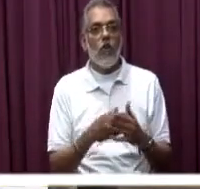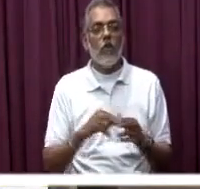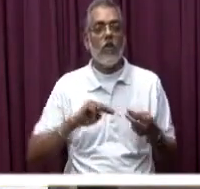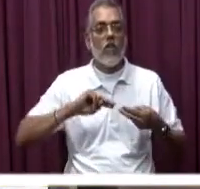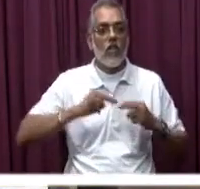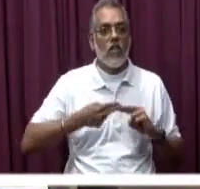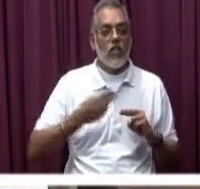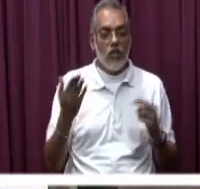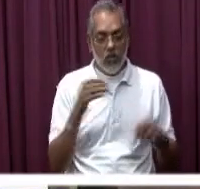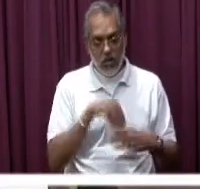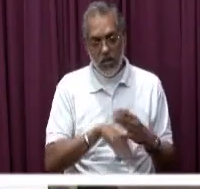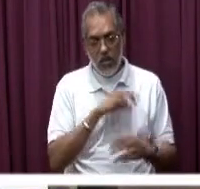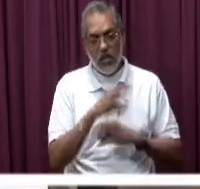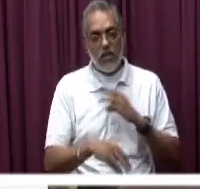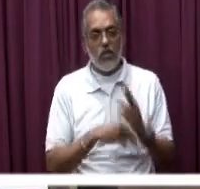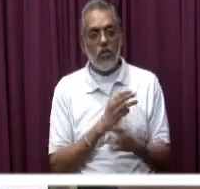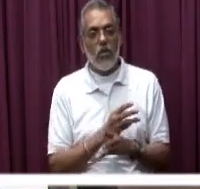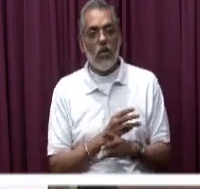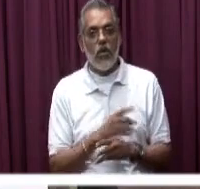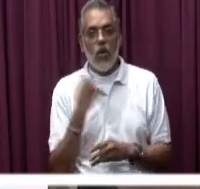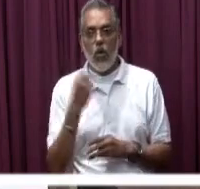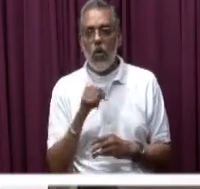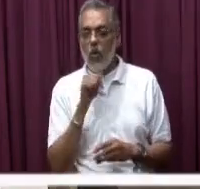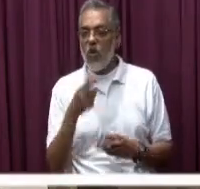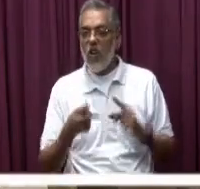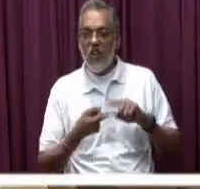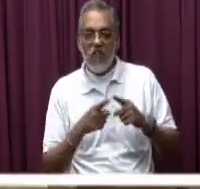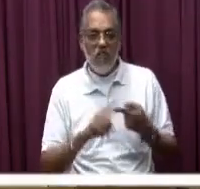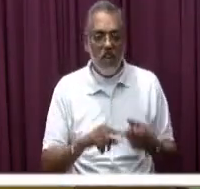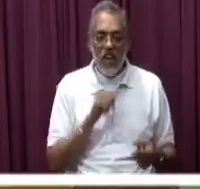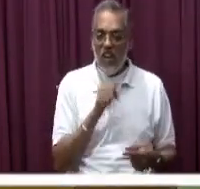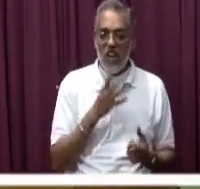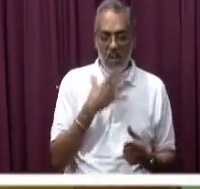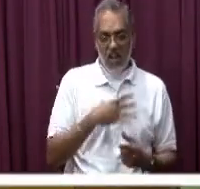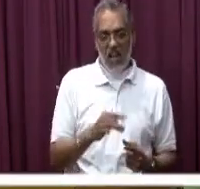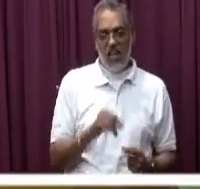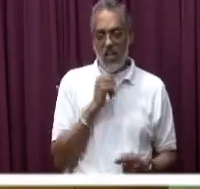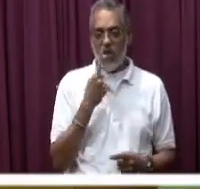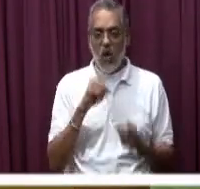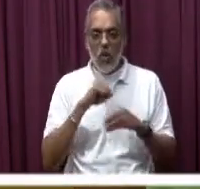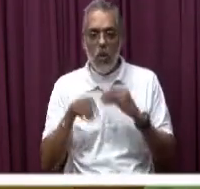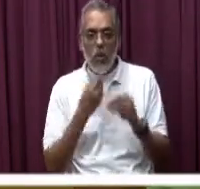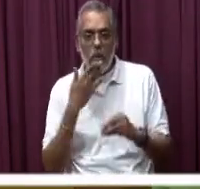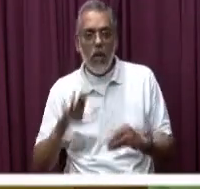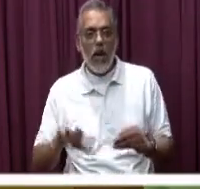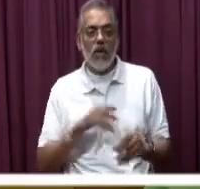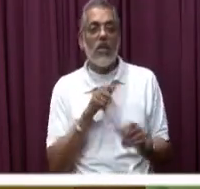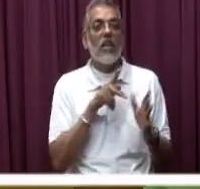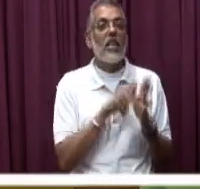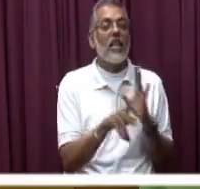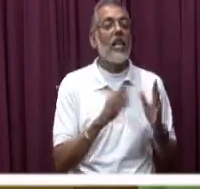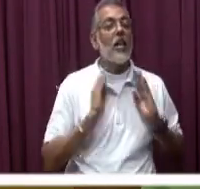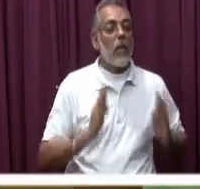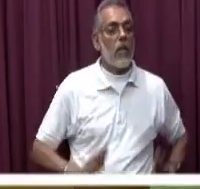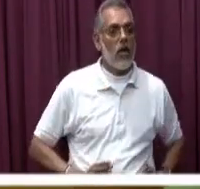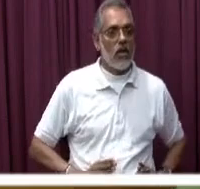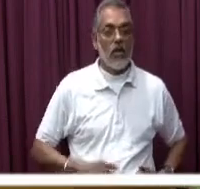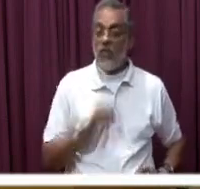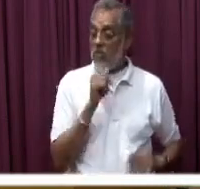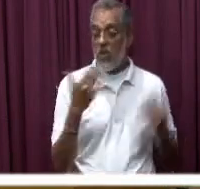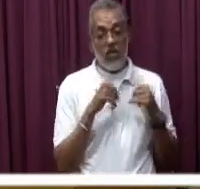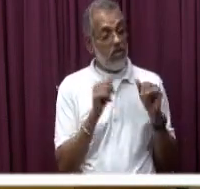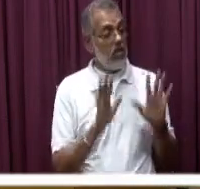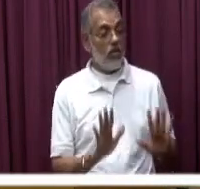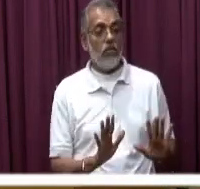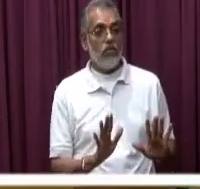harm in this world, who can unfriend you, who could dislike you, who could talk you bad, who could even kill your body. Don't fear them, you